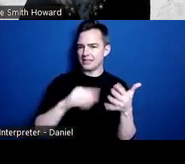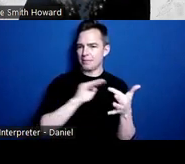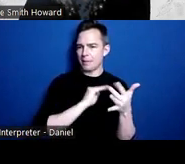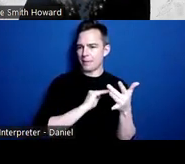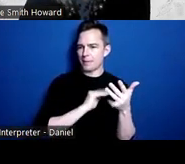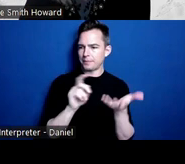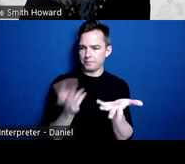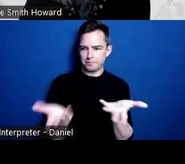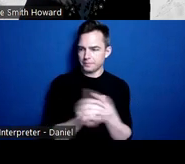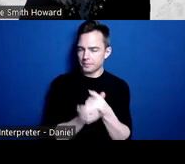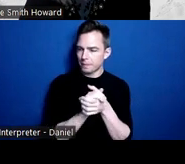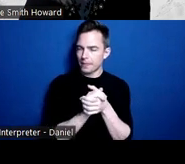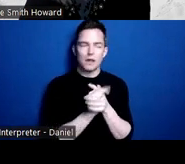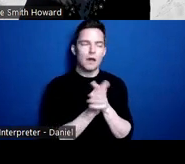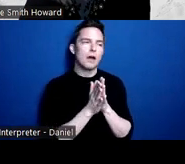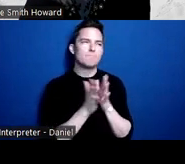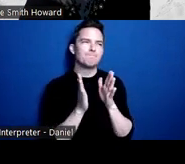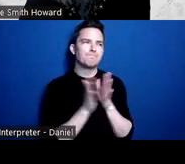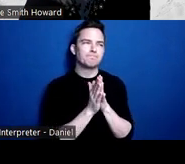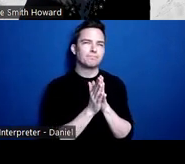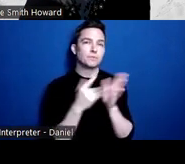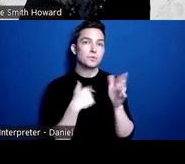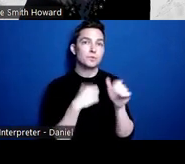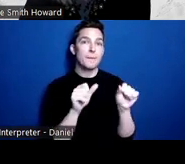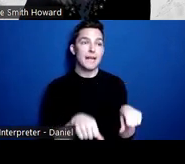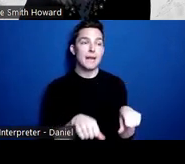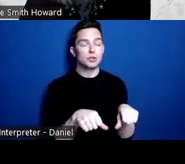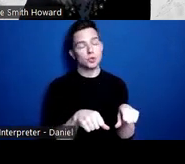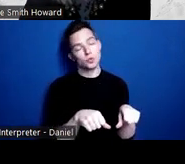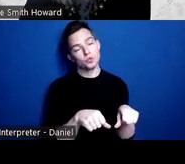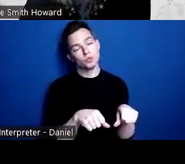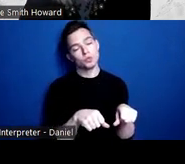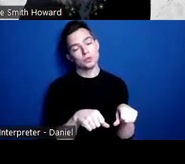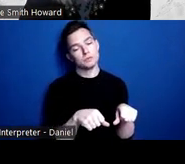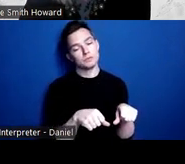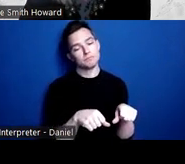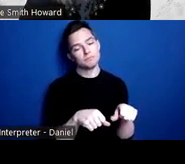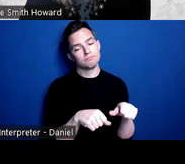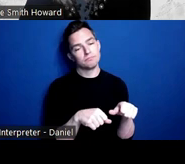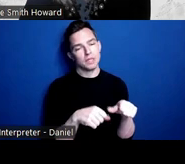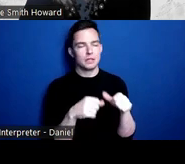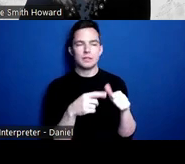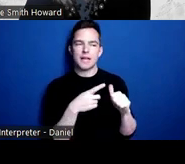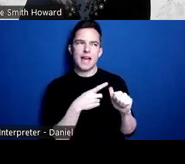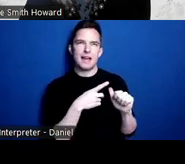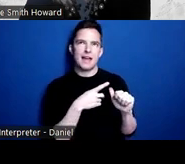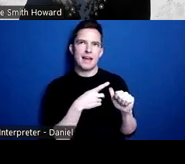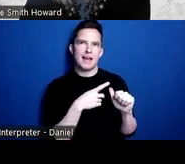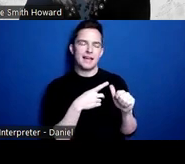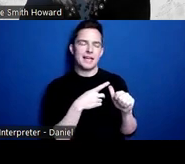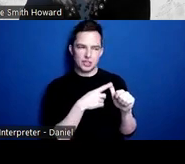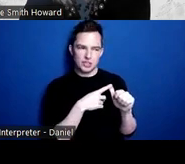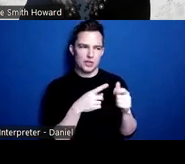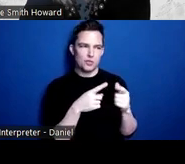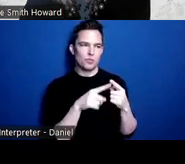Well, we've been able to get, I think initially the understanding was when the time we settled the